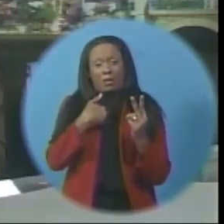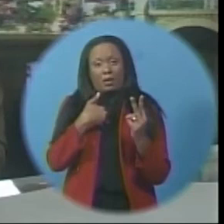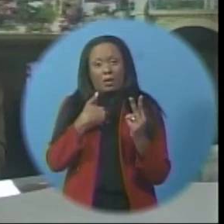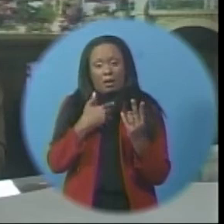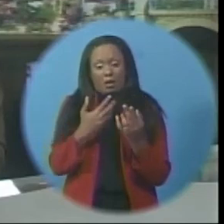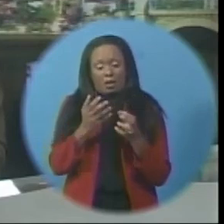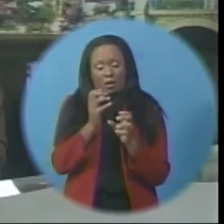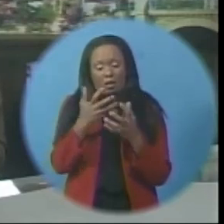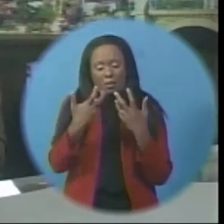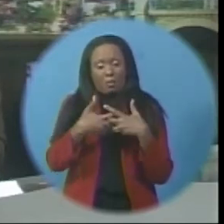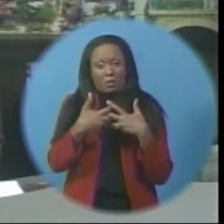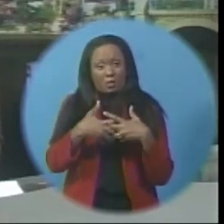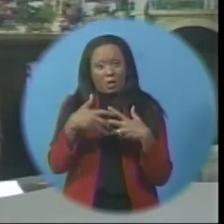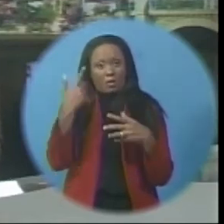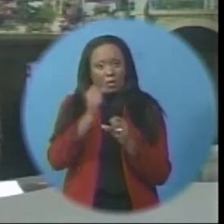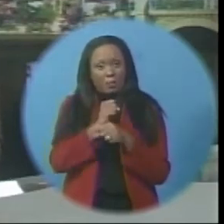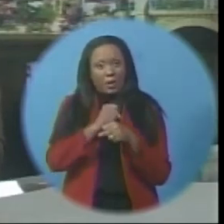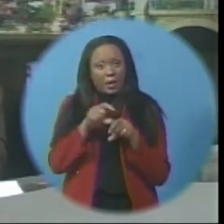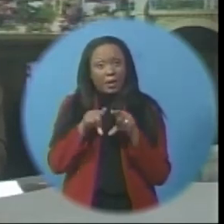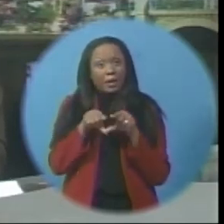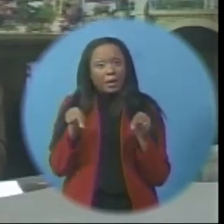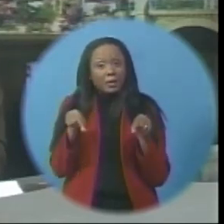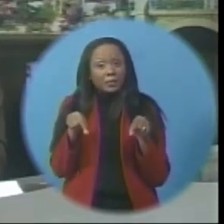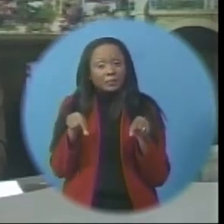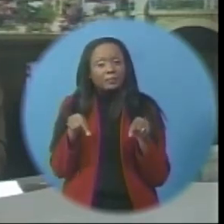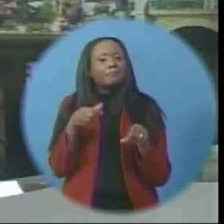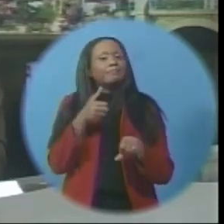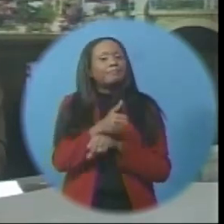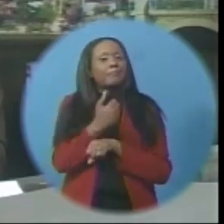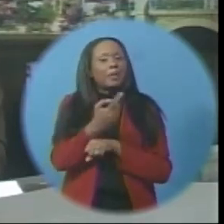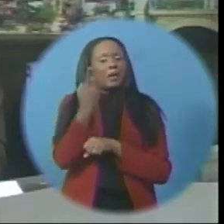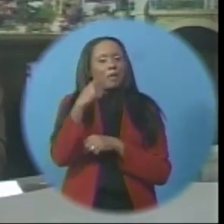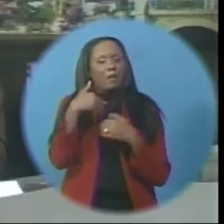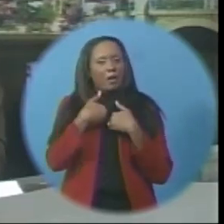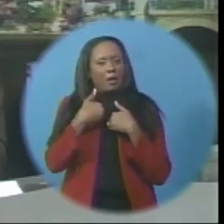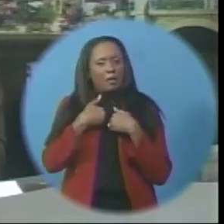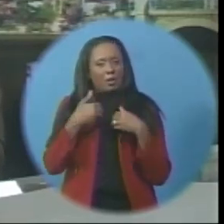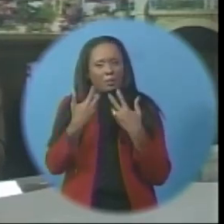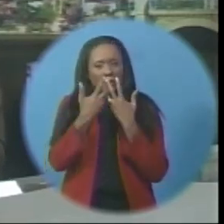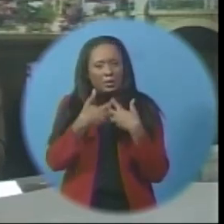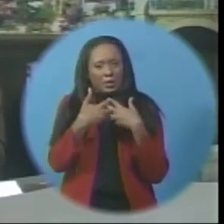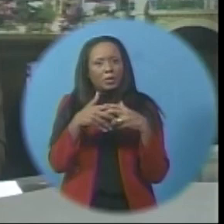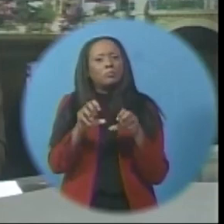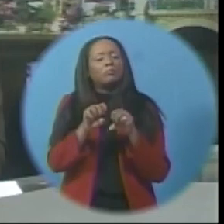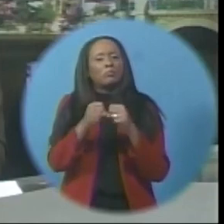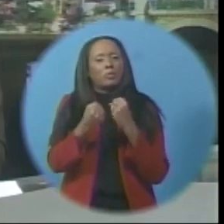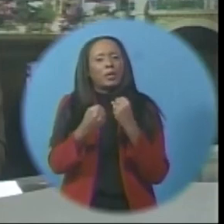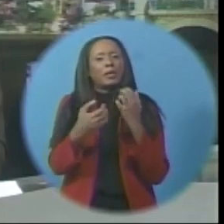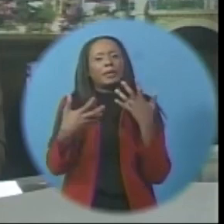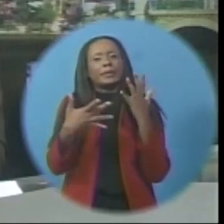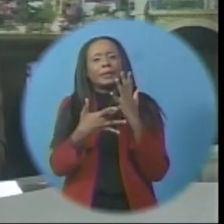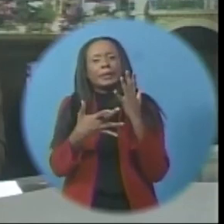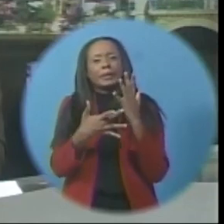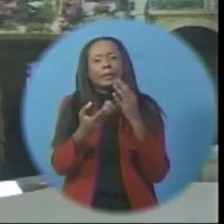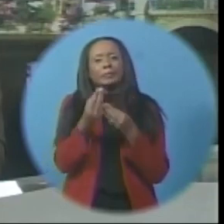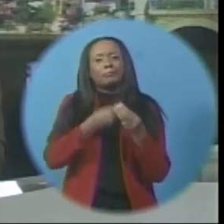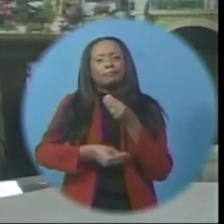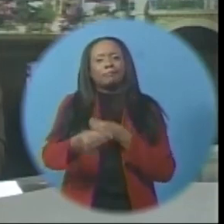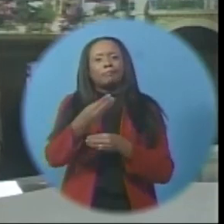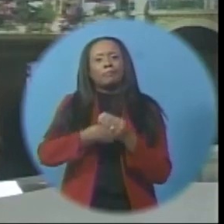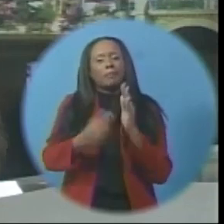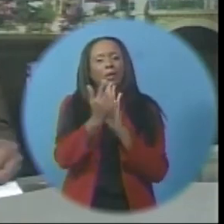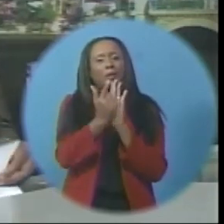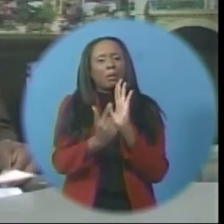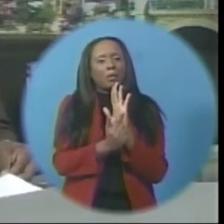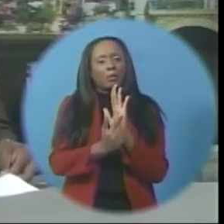card-making machine. They have been charged by the fraud squad with possession of that machine in breach of the Electronic Transfer of Funds